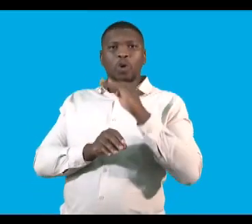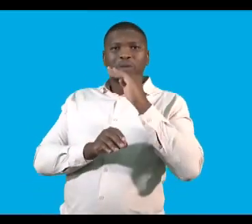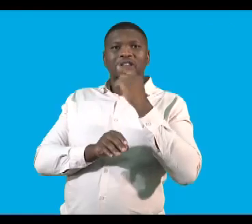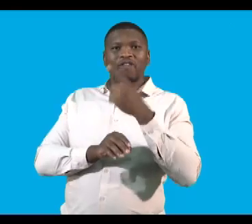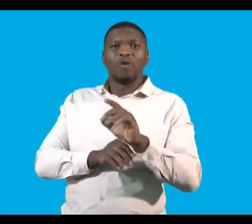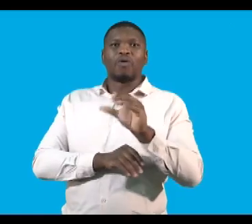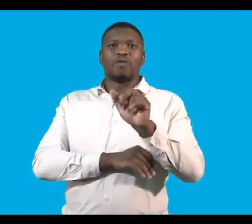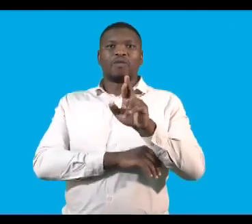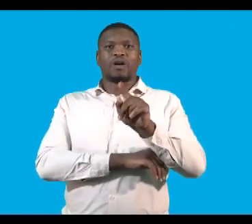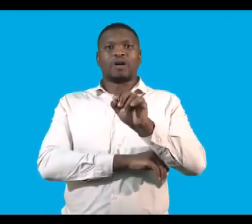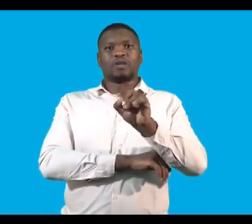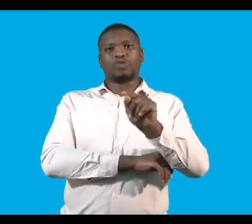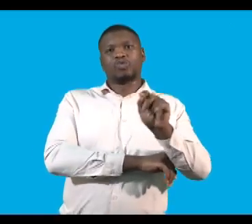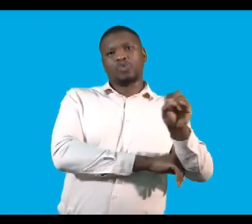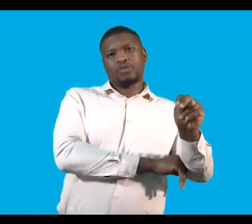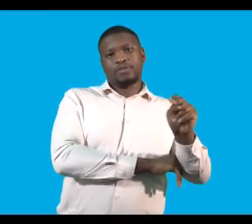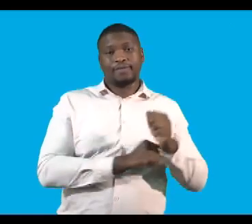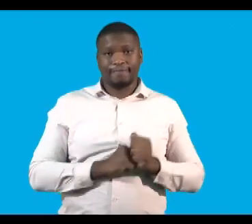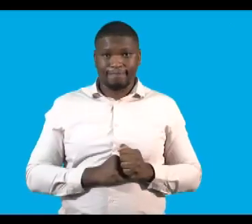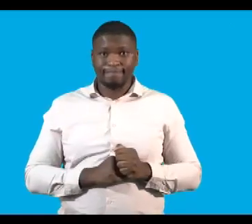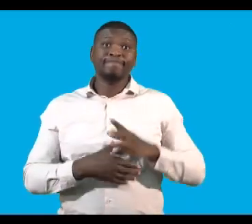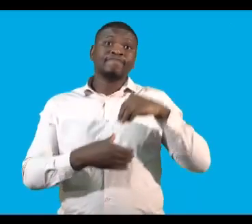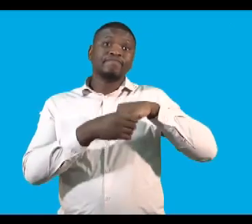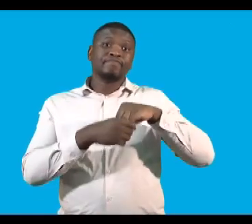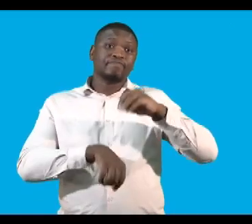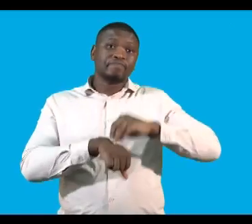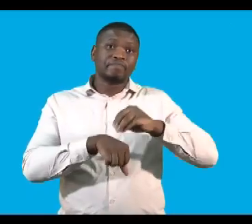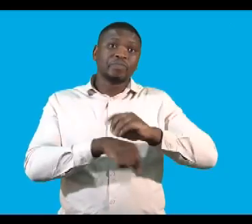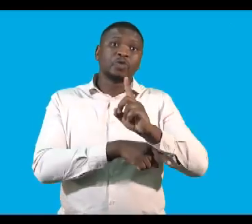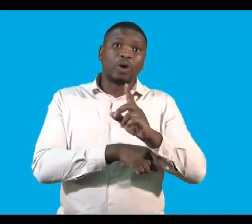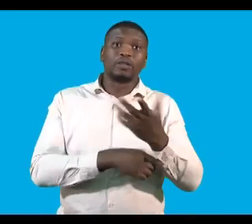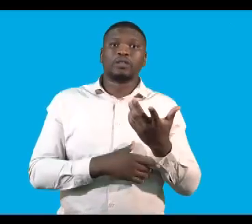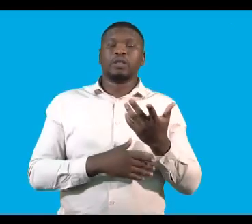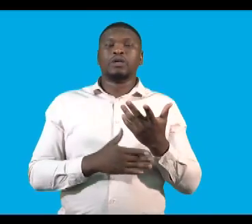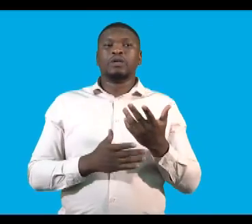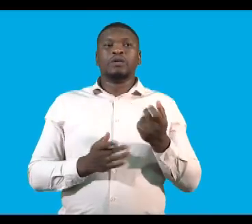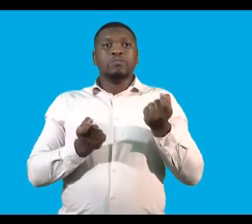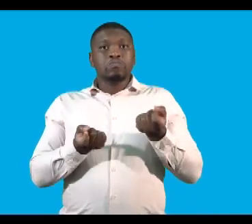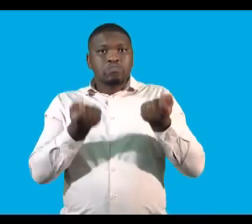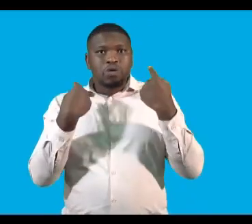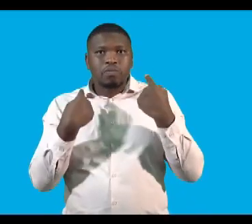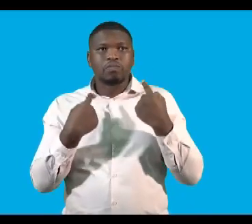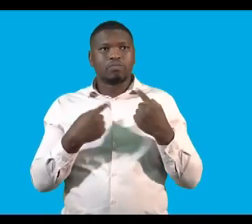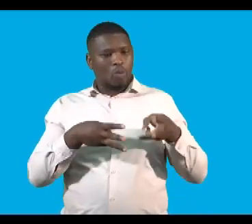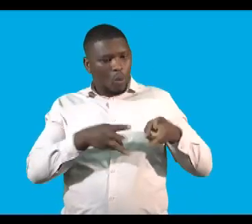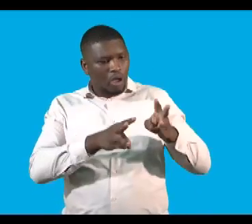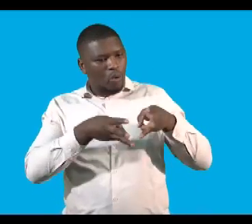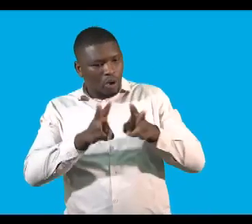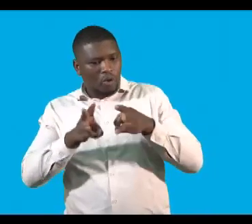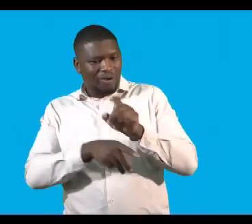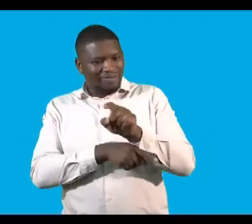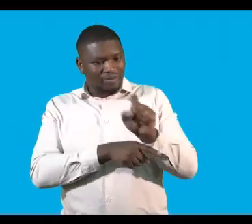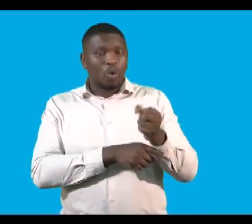of cartoons. Content problems include the following: not understanding the function of the techniques,